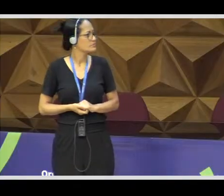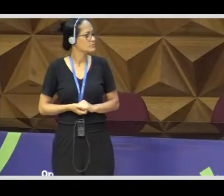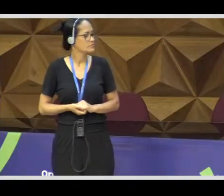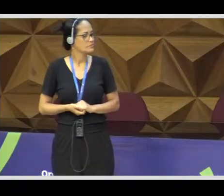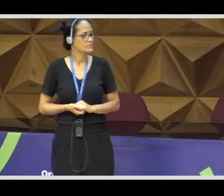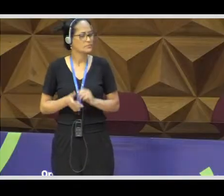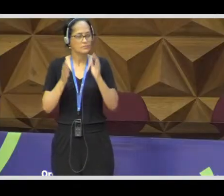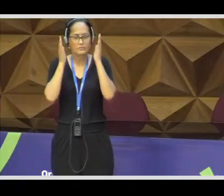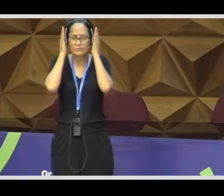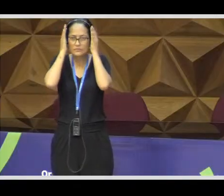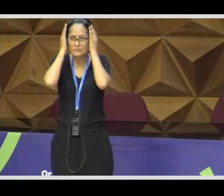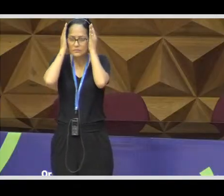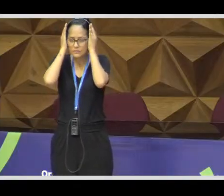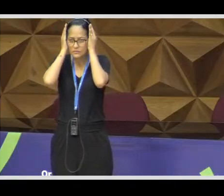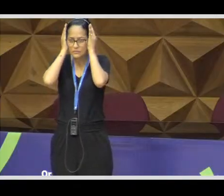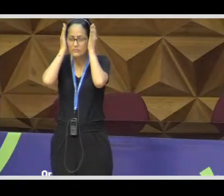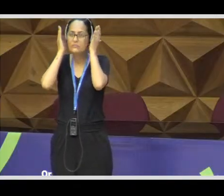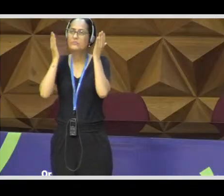You get the idea.